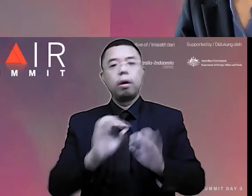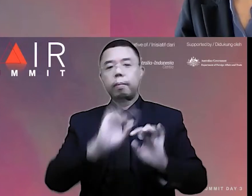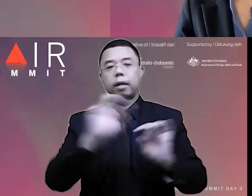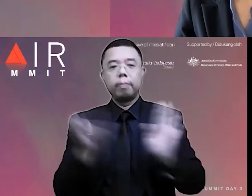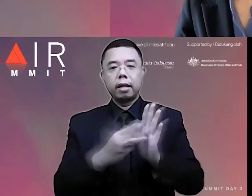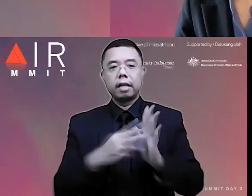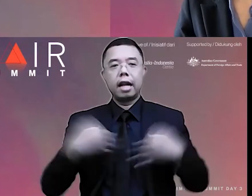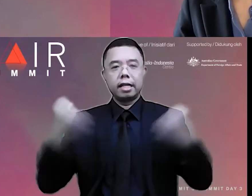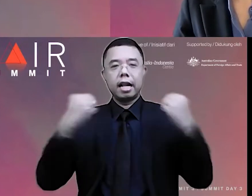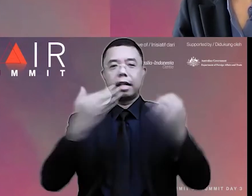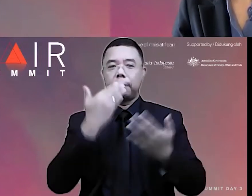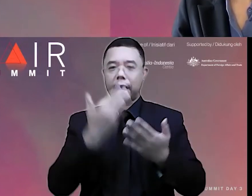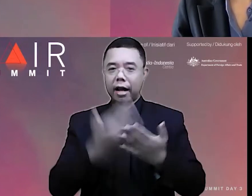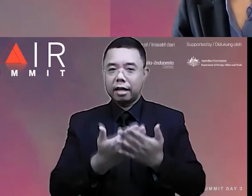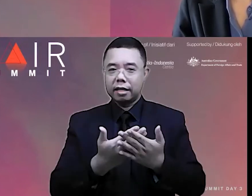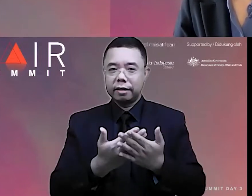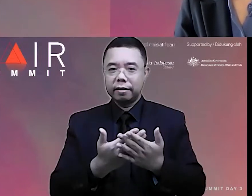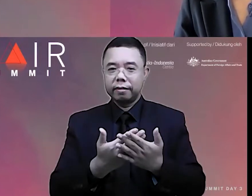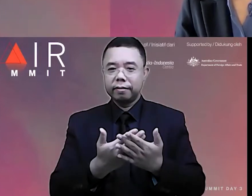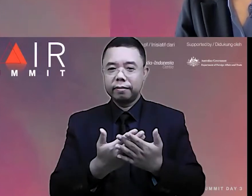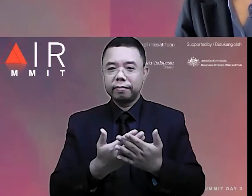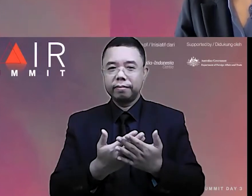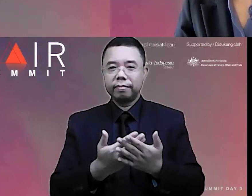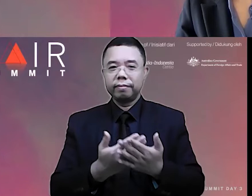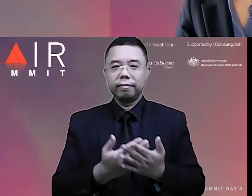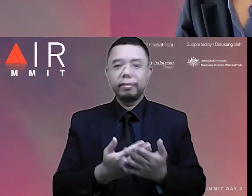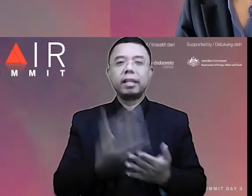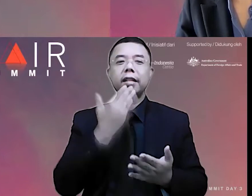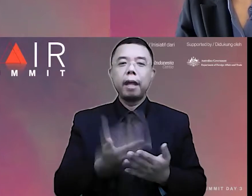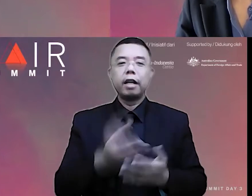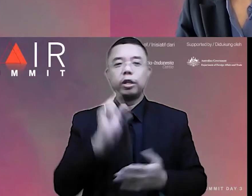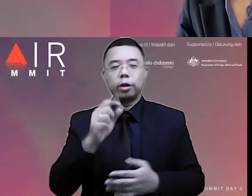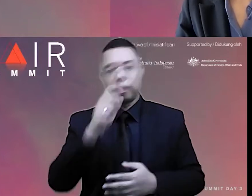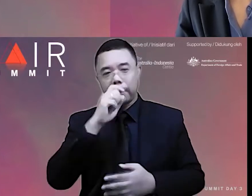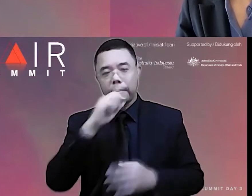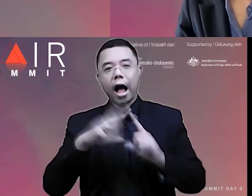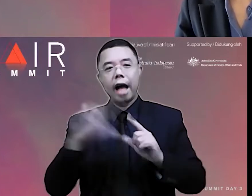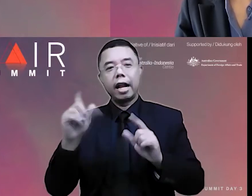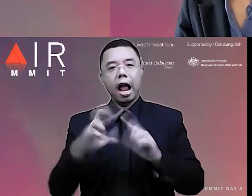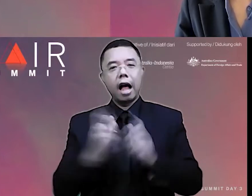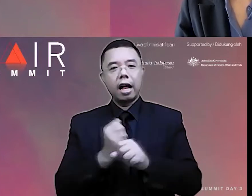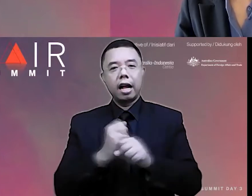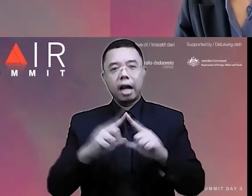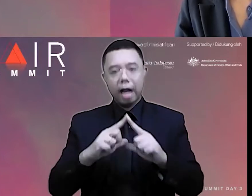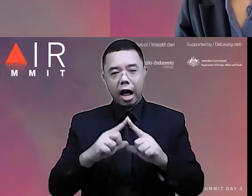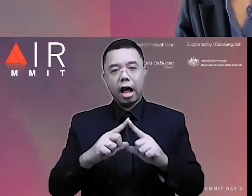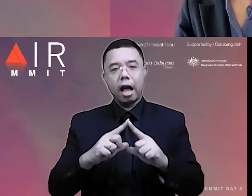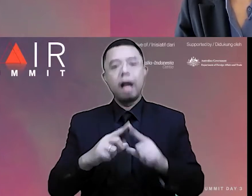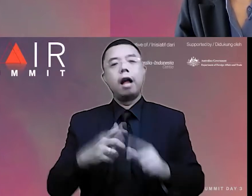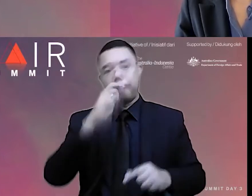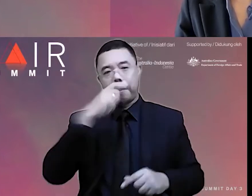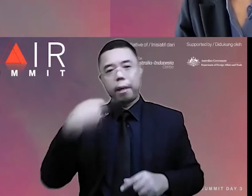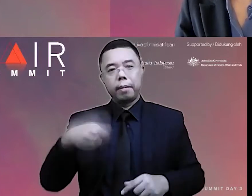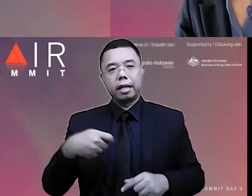Thank you. That's Pak Alanga Hatato, the Coordinating Minister for Economic Affairs for Indonesia, making those opening remarks